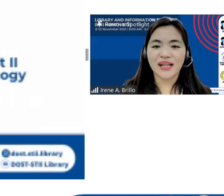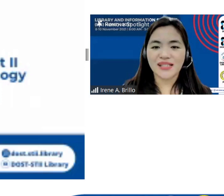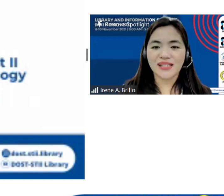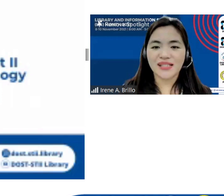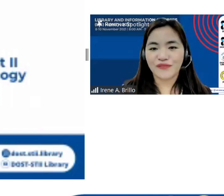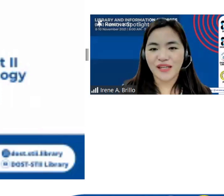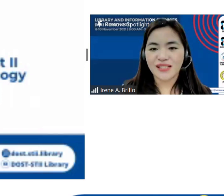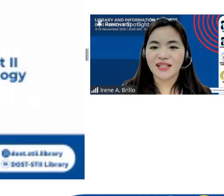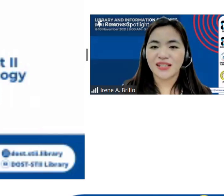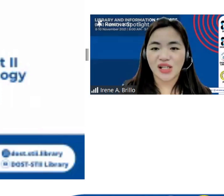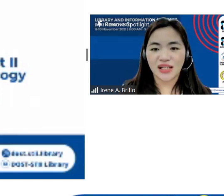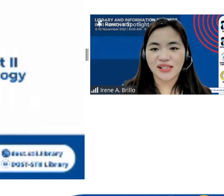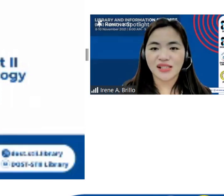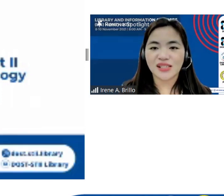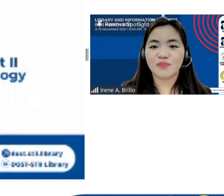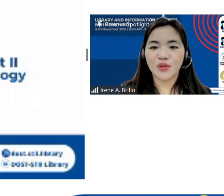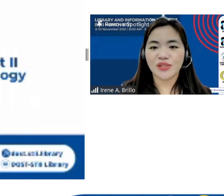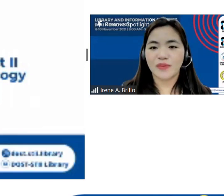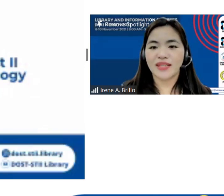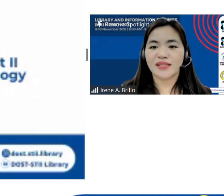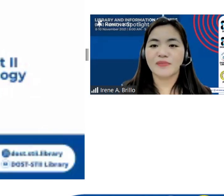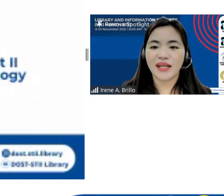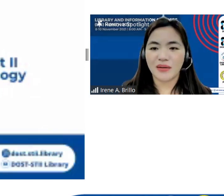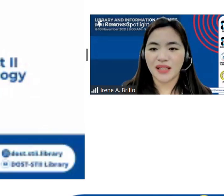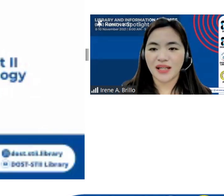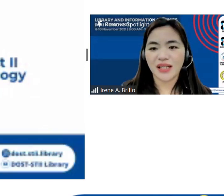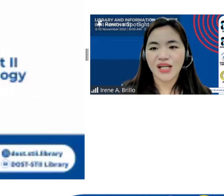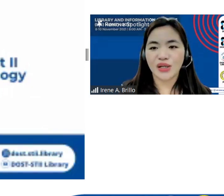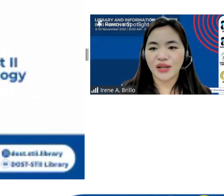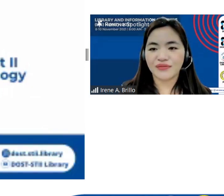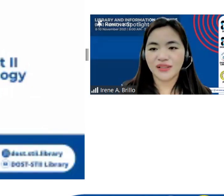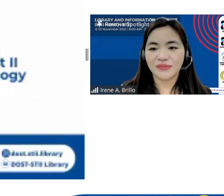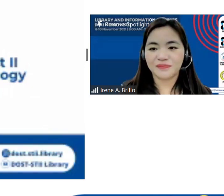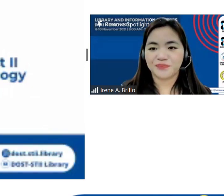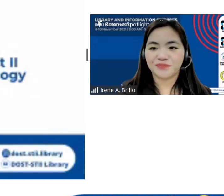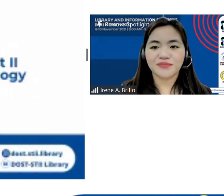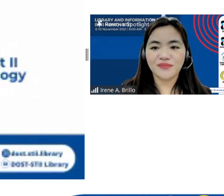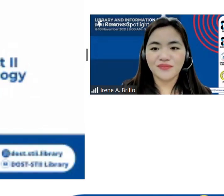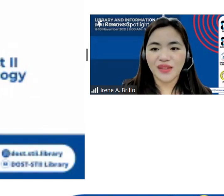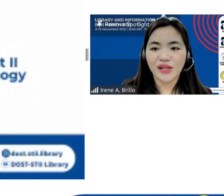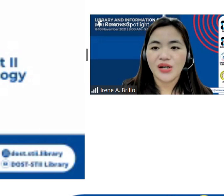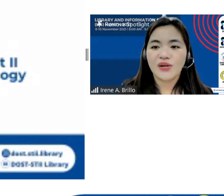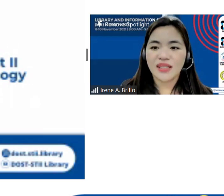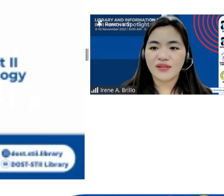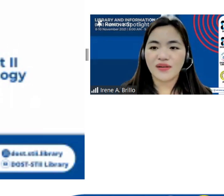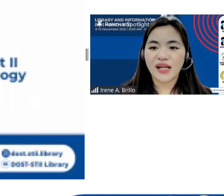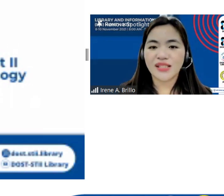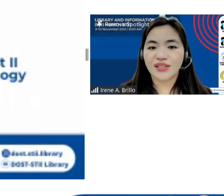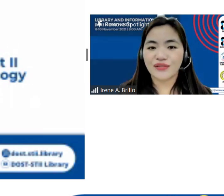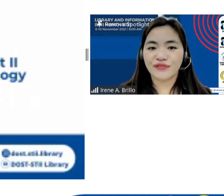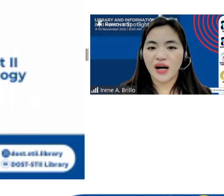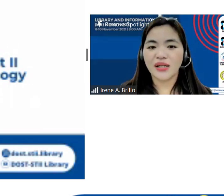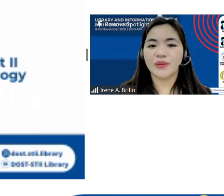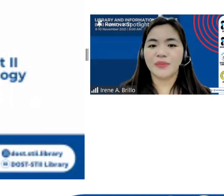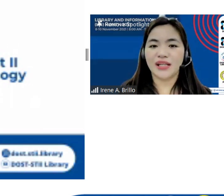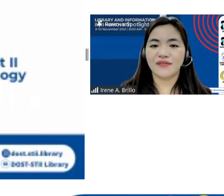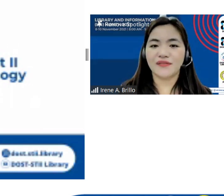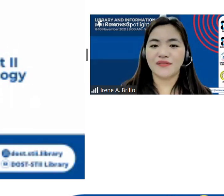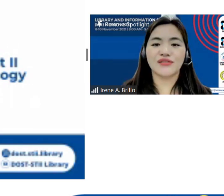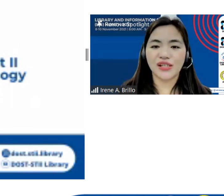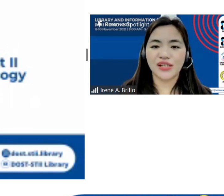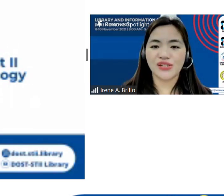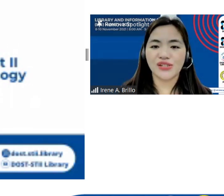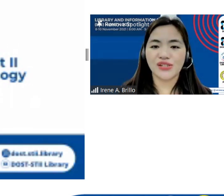we might still be facing the challenges posed by this pandemic. However, with the grace of God, we believe